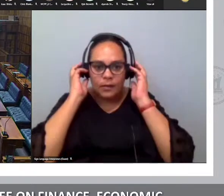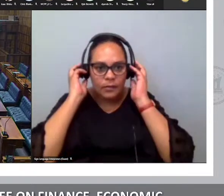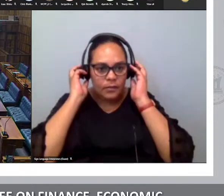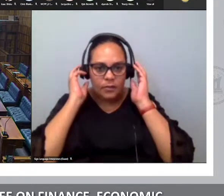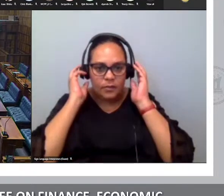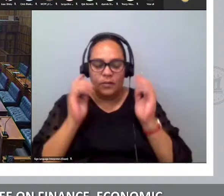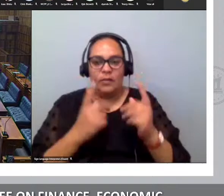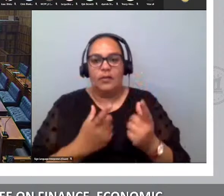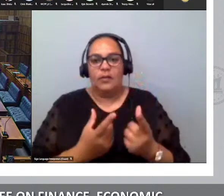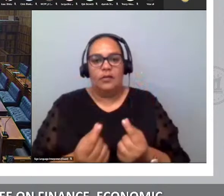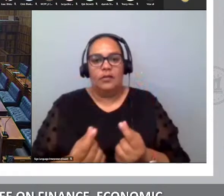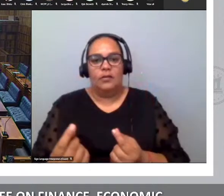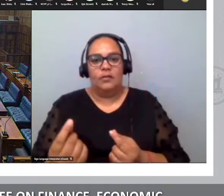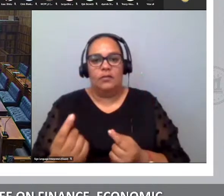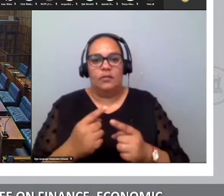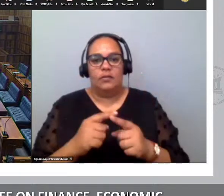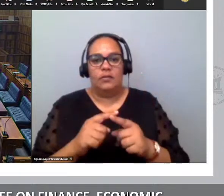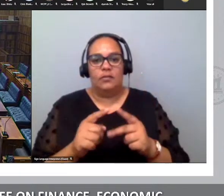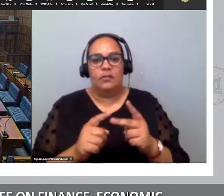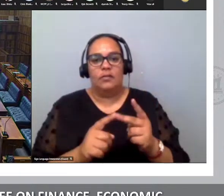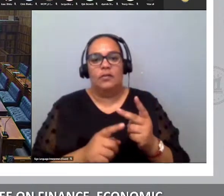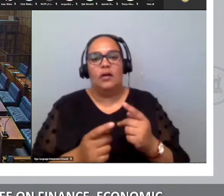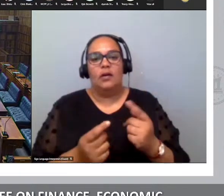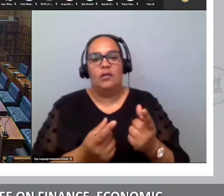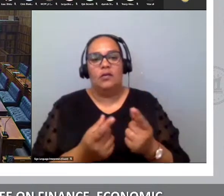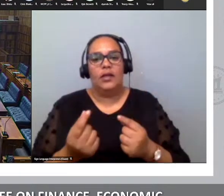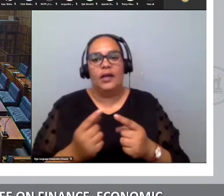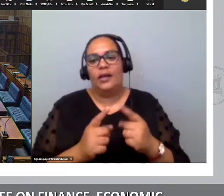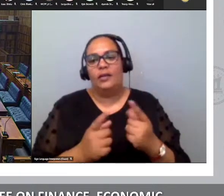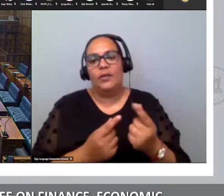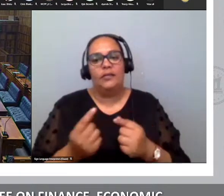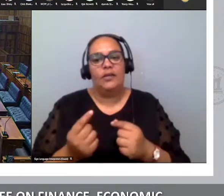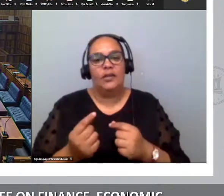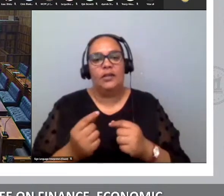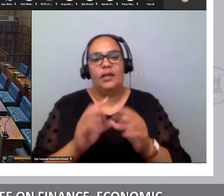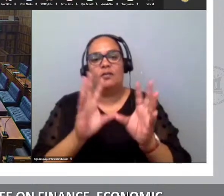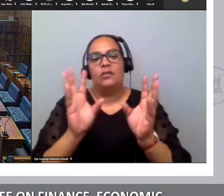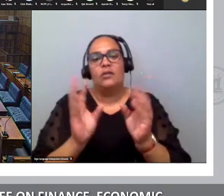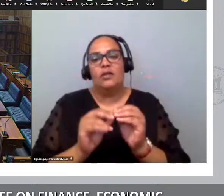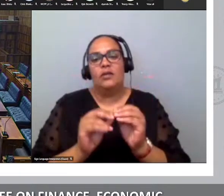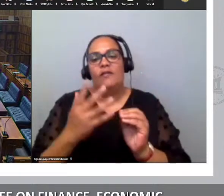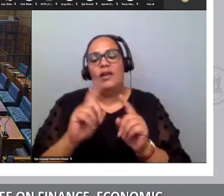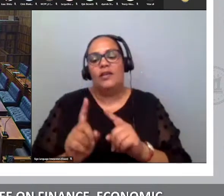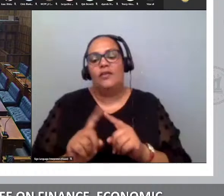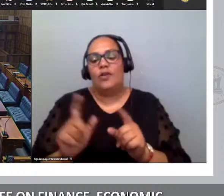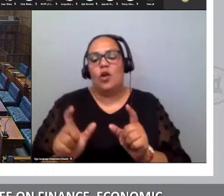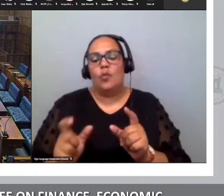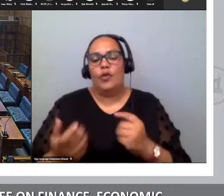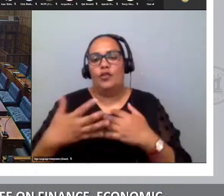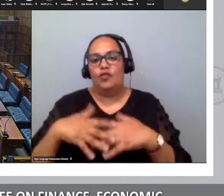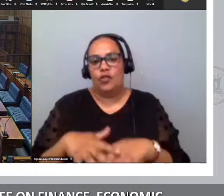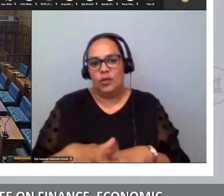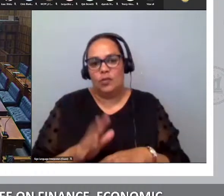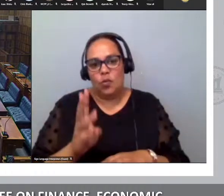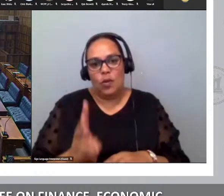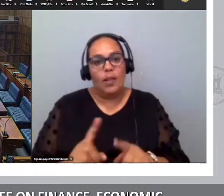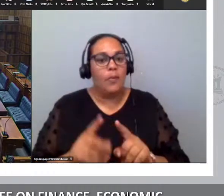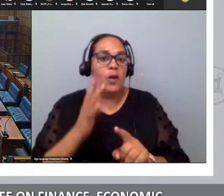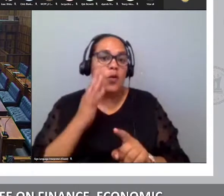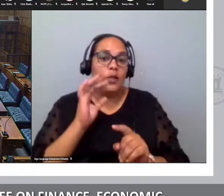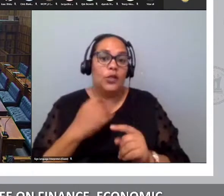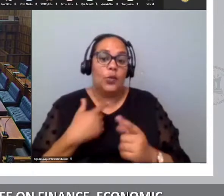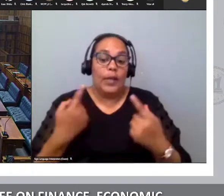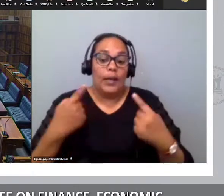stakeholders there were 14 terminals that we had chosen across the five different commodity streams but when we came and